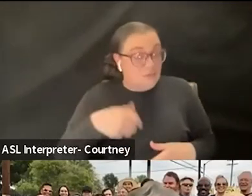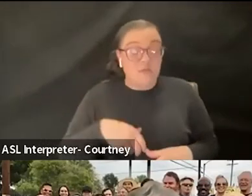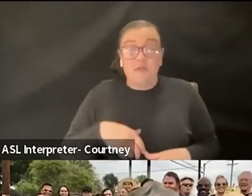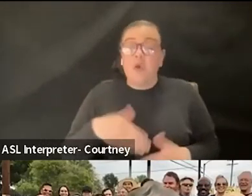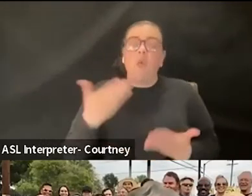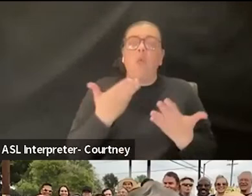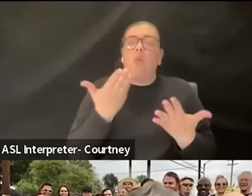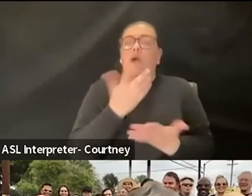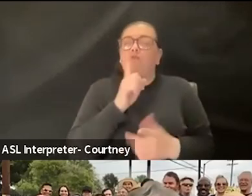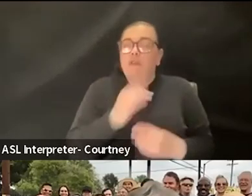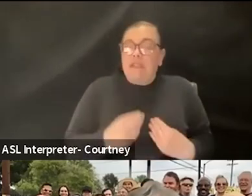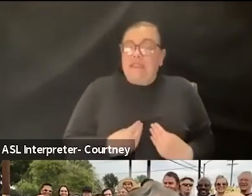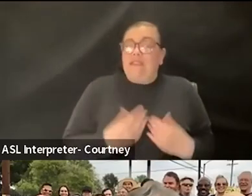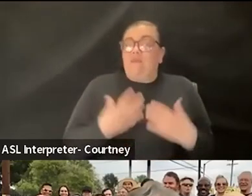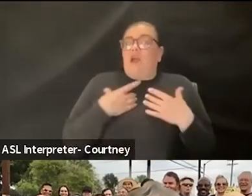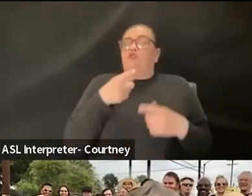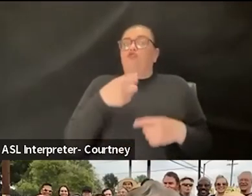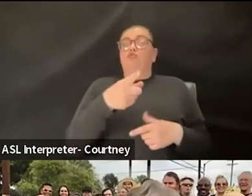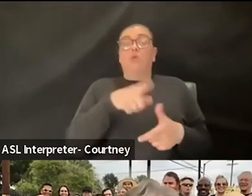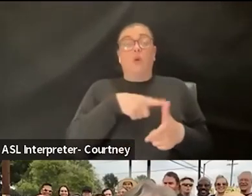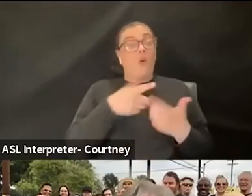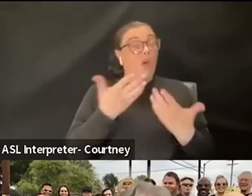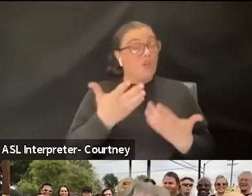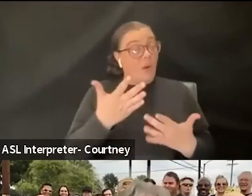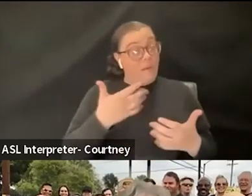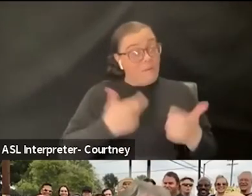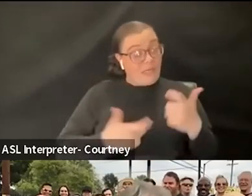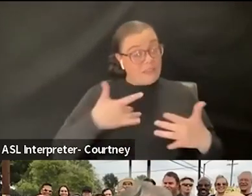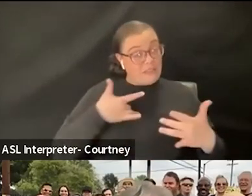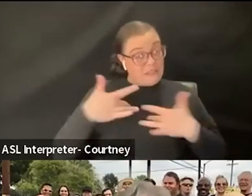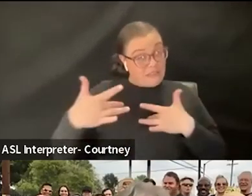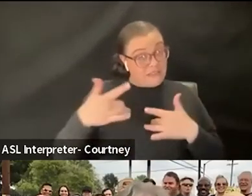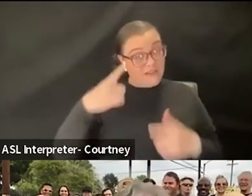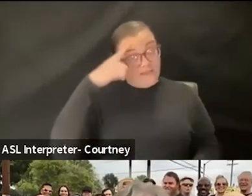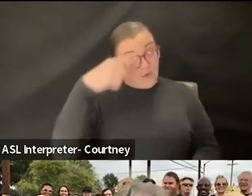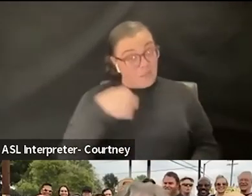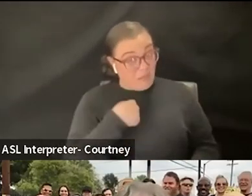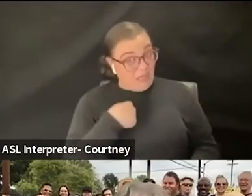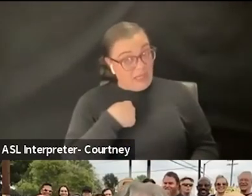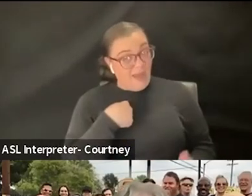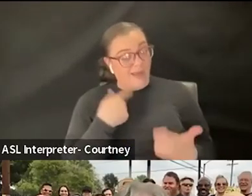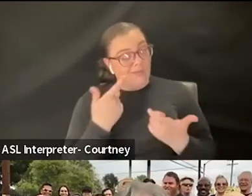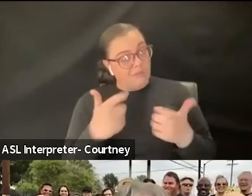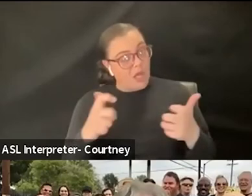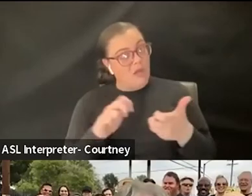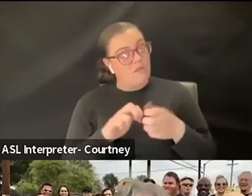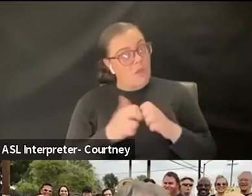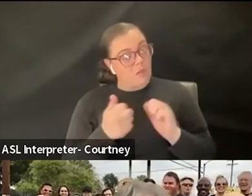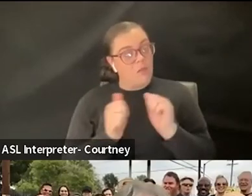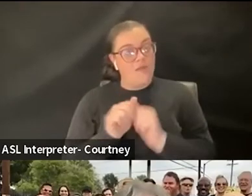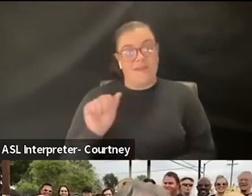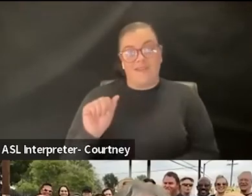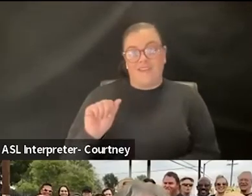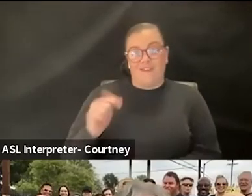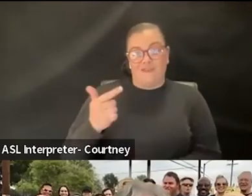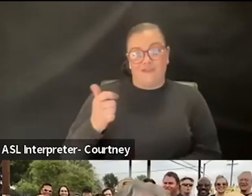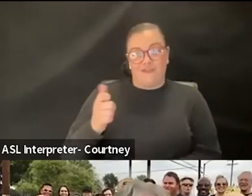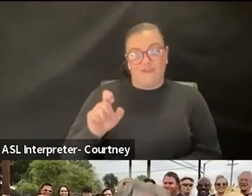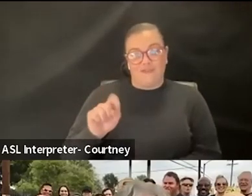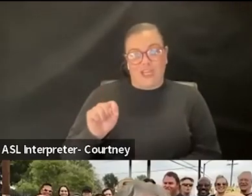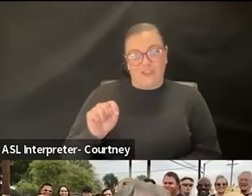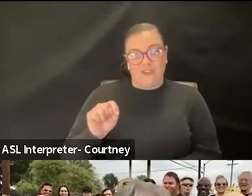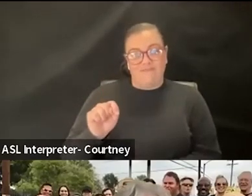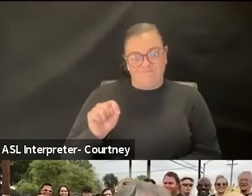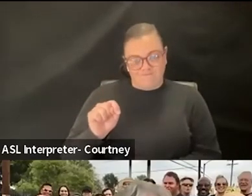had issues with agents. And so I became involved and got on our agents